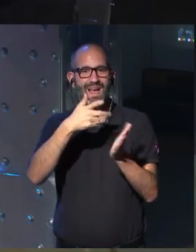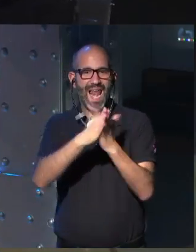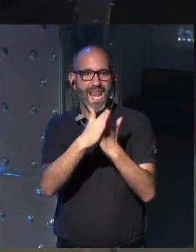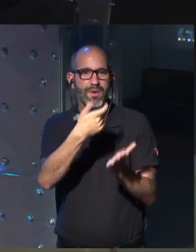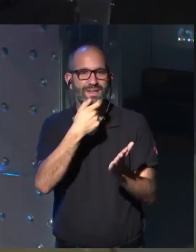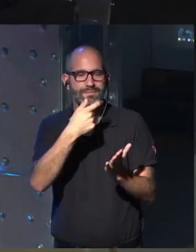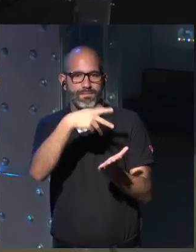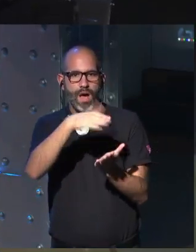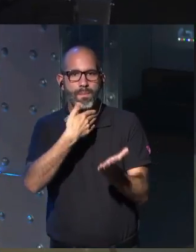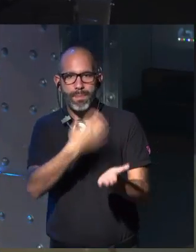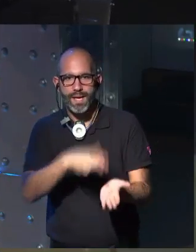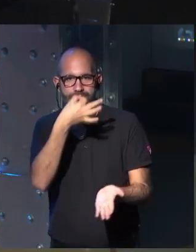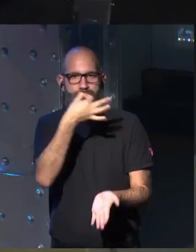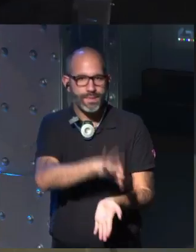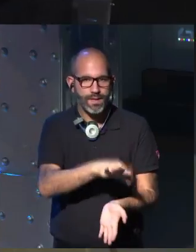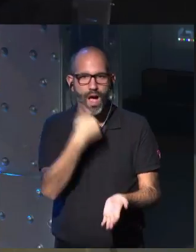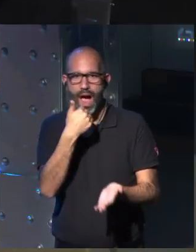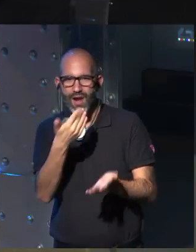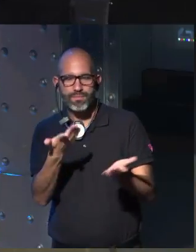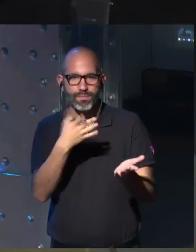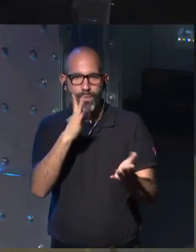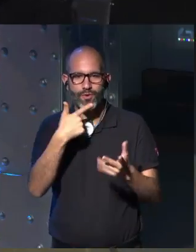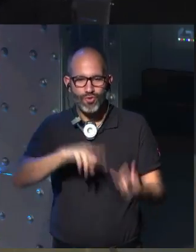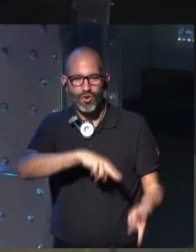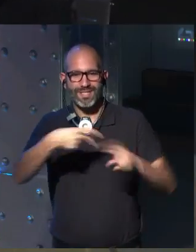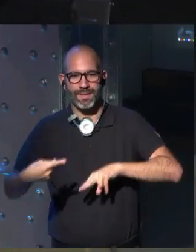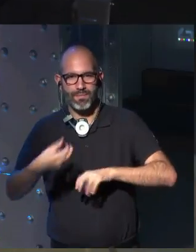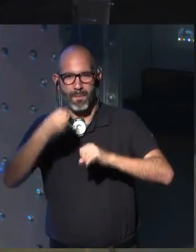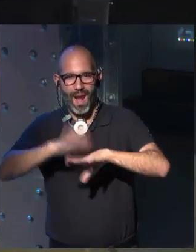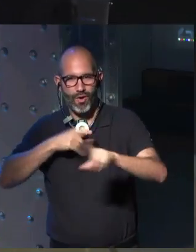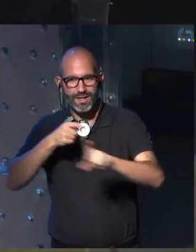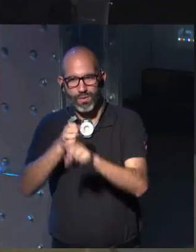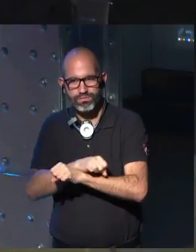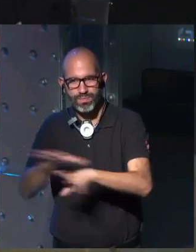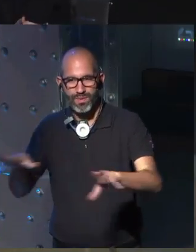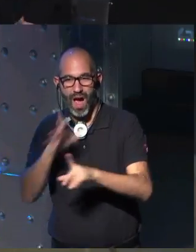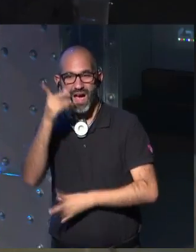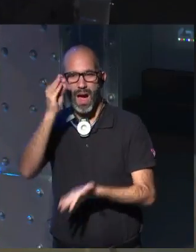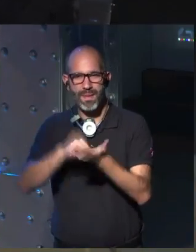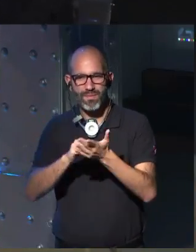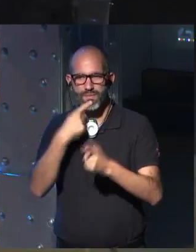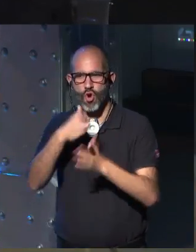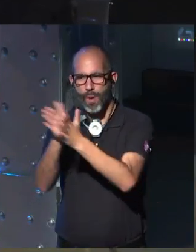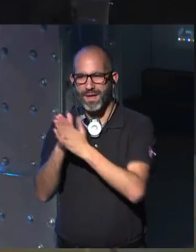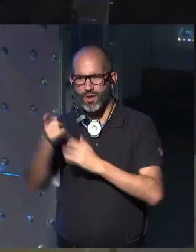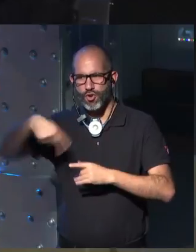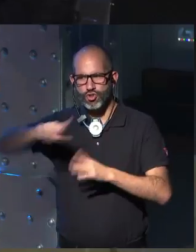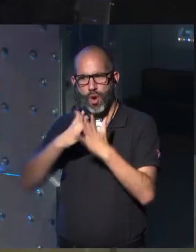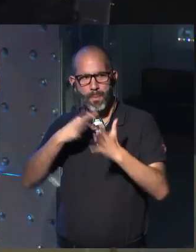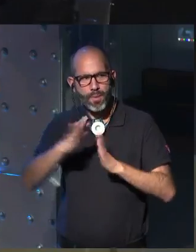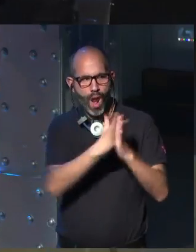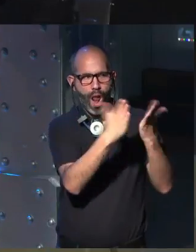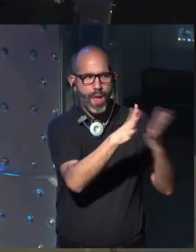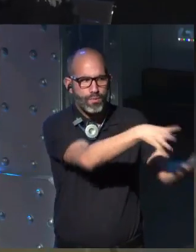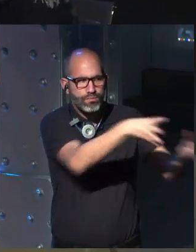in English, or are too lazy to read it, or can't understand it. And at a time we say, well, why not just translate